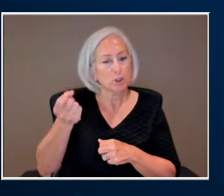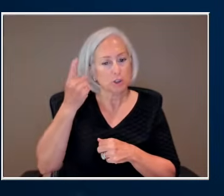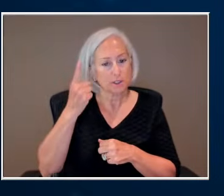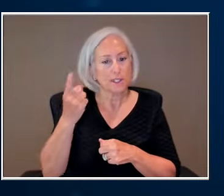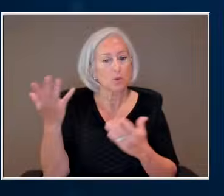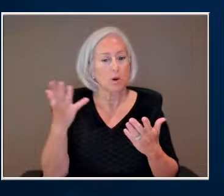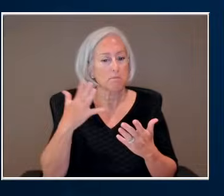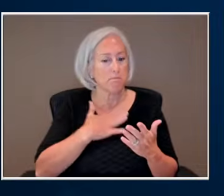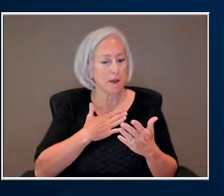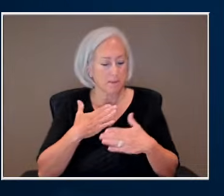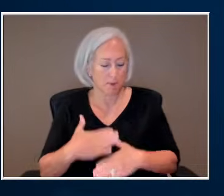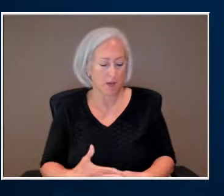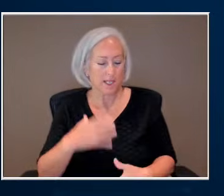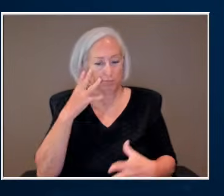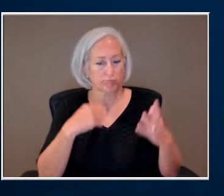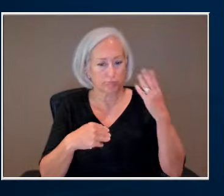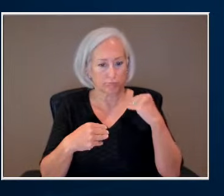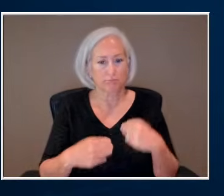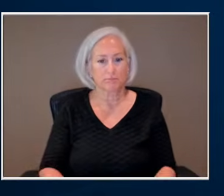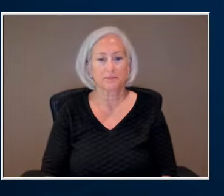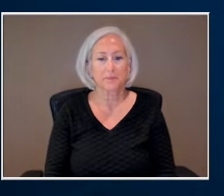feeling.